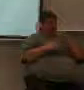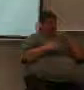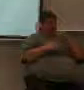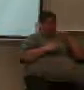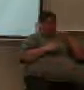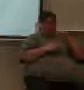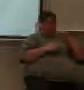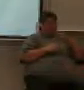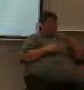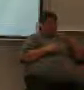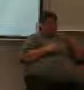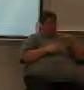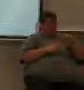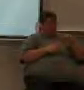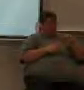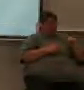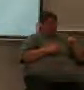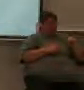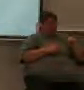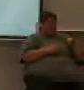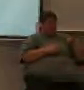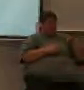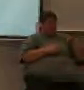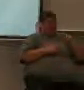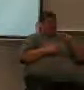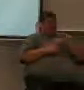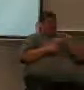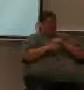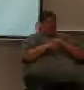In areas that have naturally high selenium,